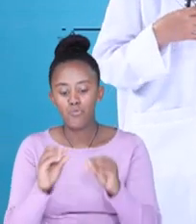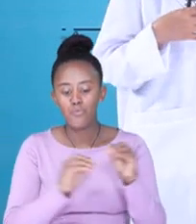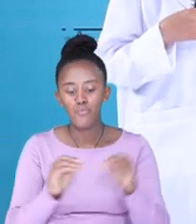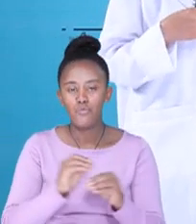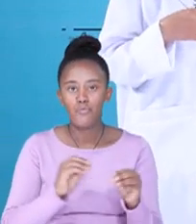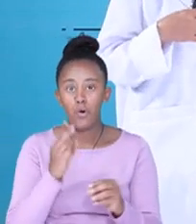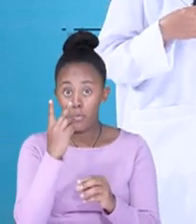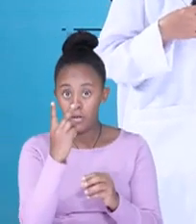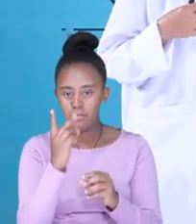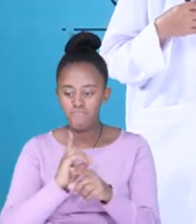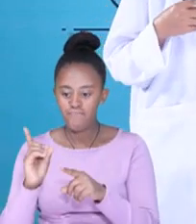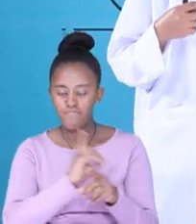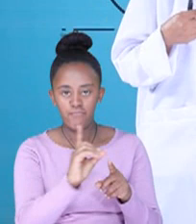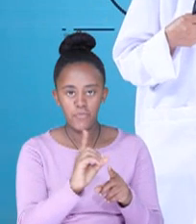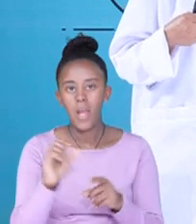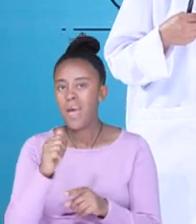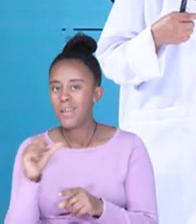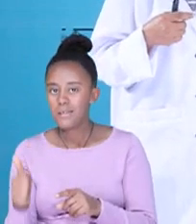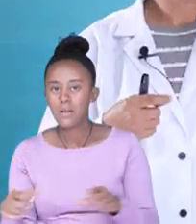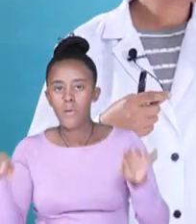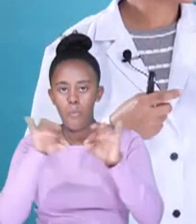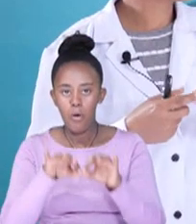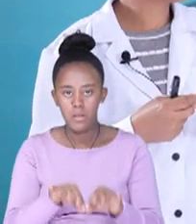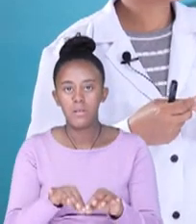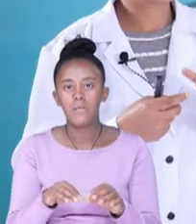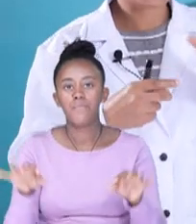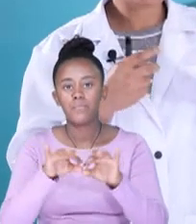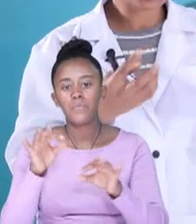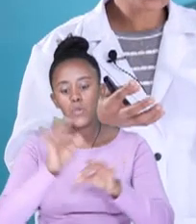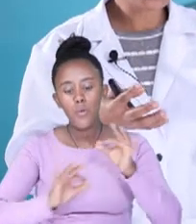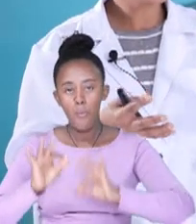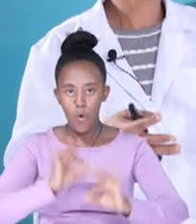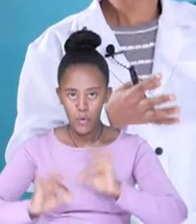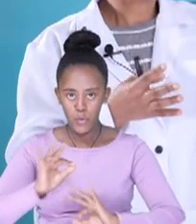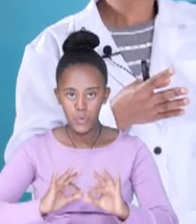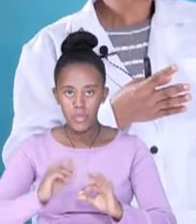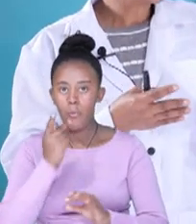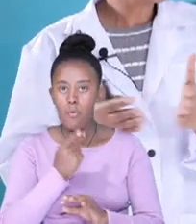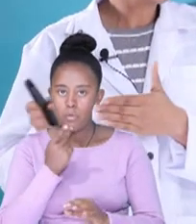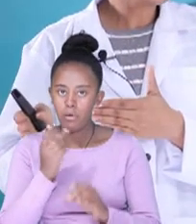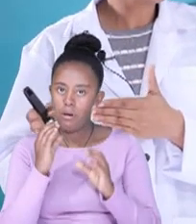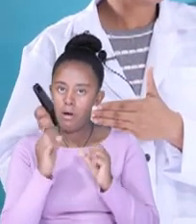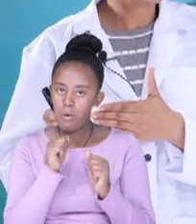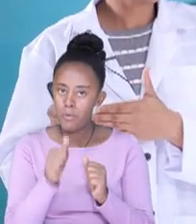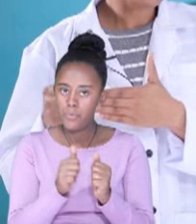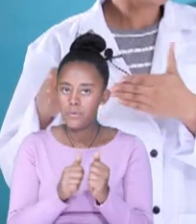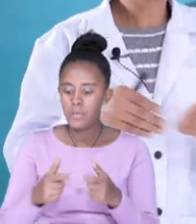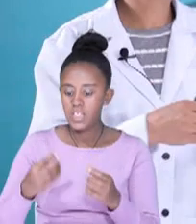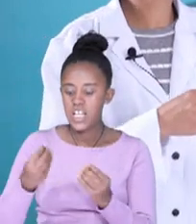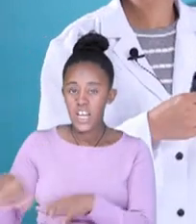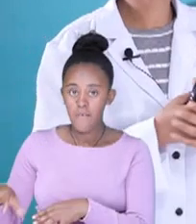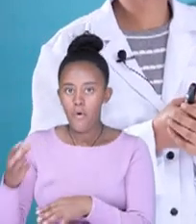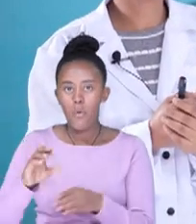directions freely, but other important molecules like protein cannot easily leave the cell